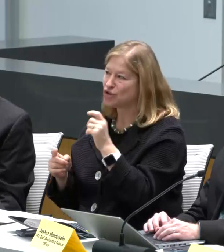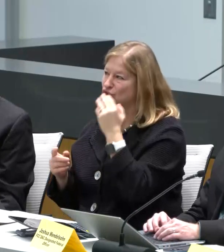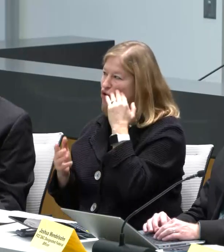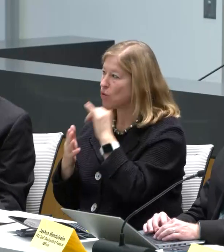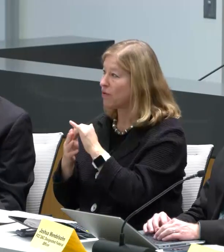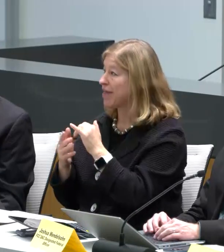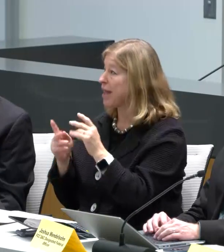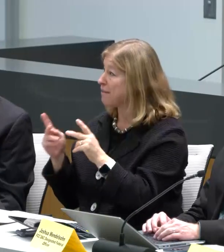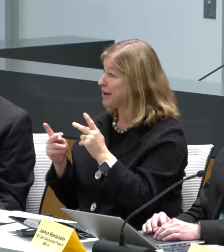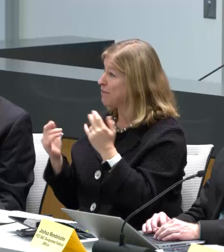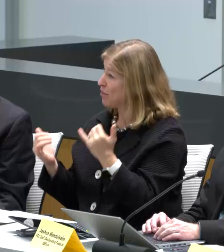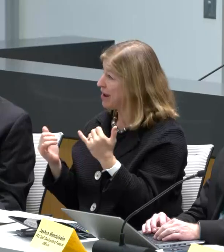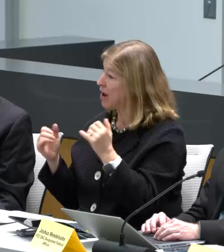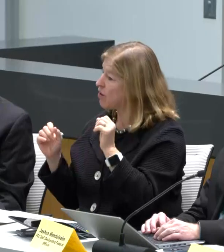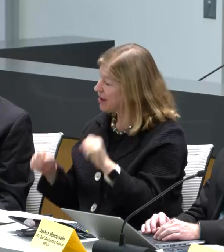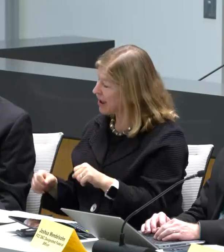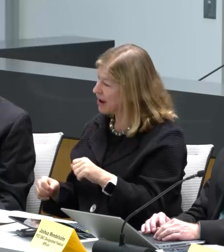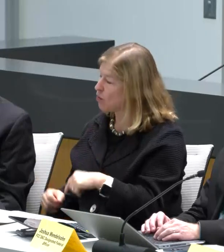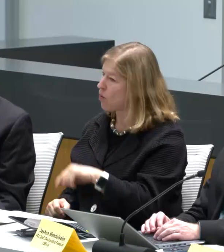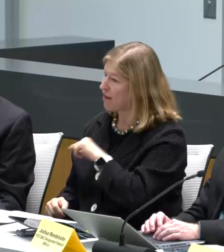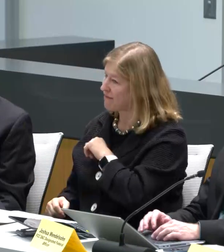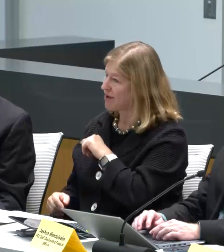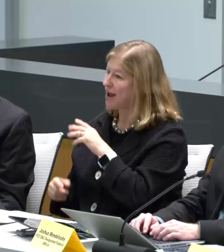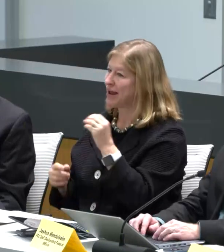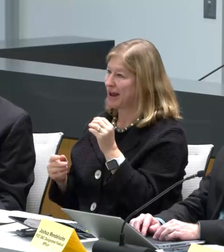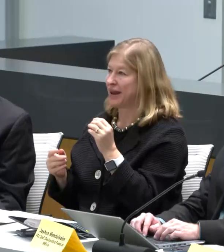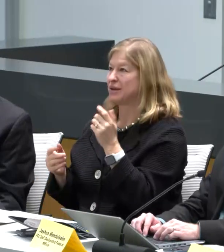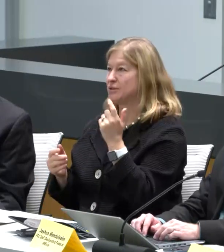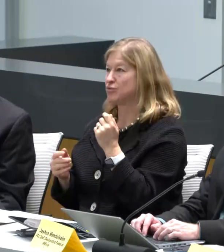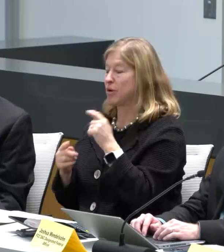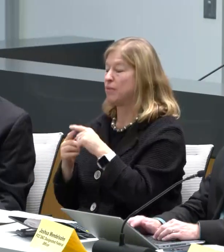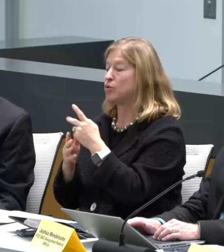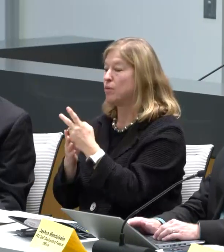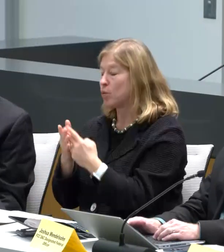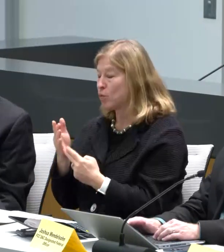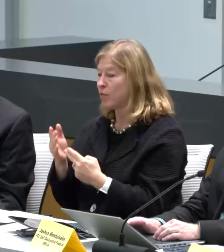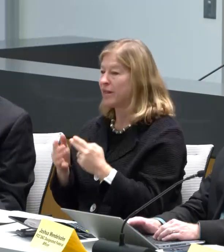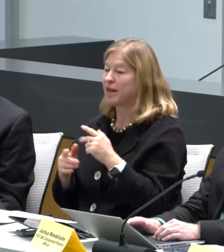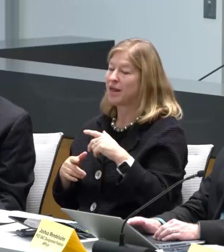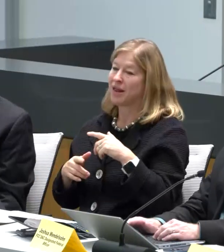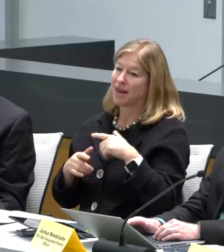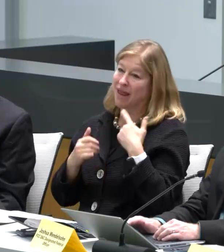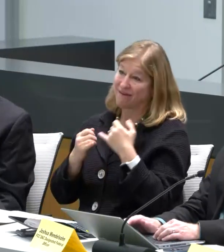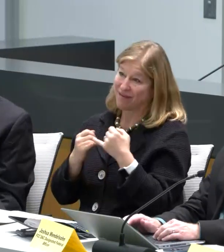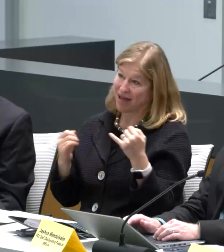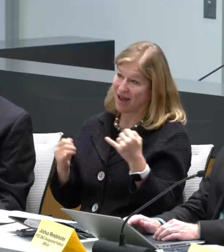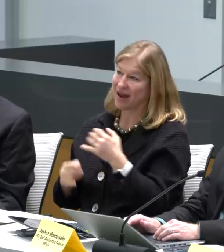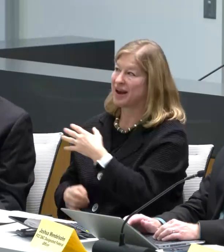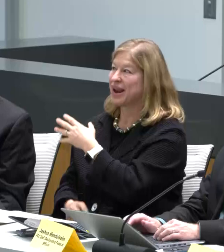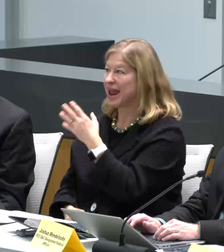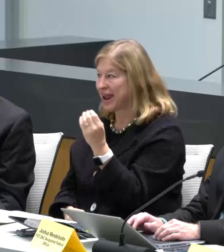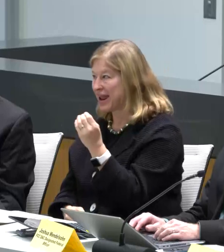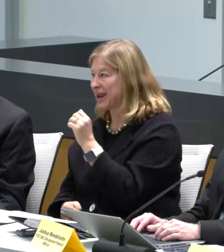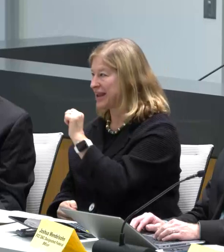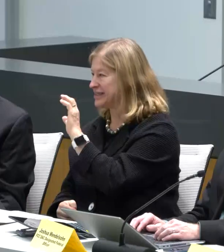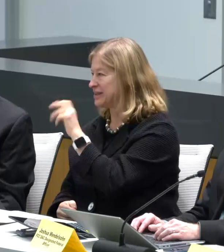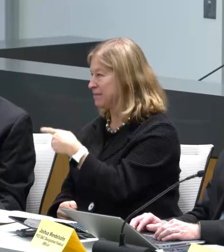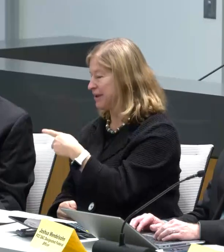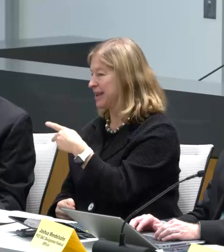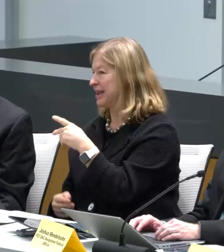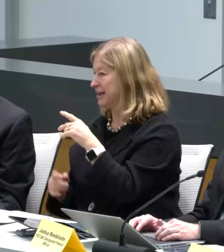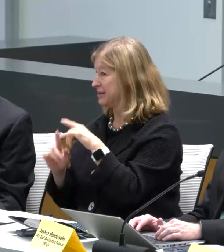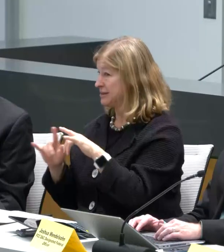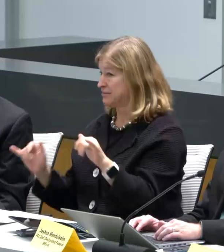acpinfo@fcc.gov. You should also know that people are able to qualify and subscribe to both Lifeline